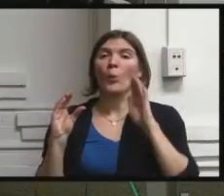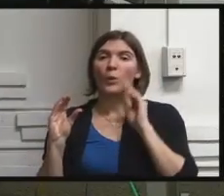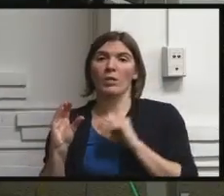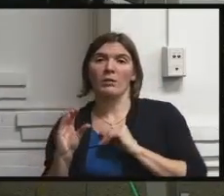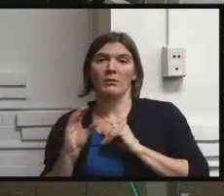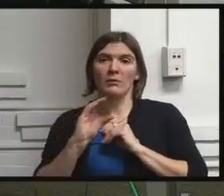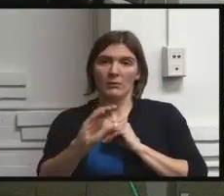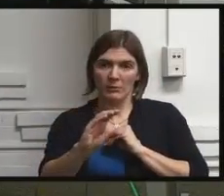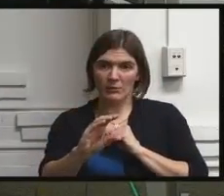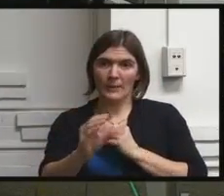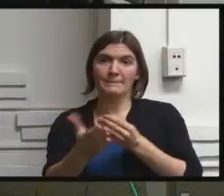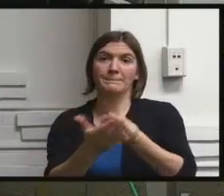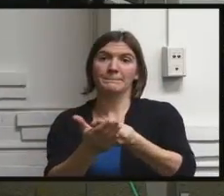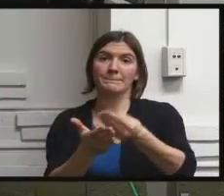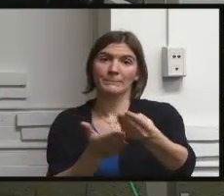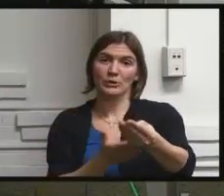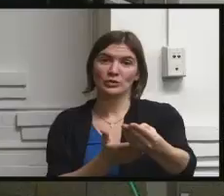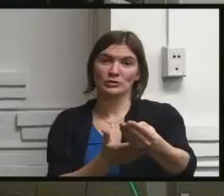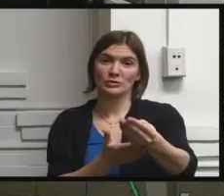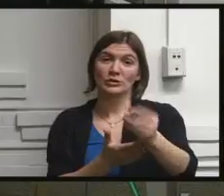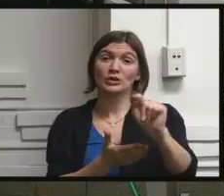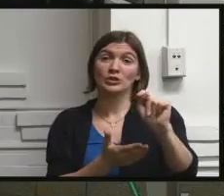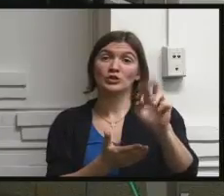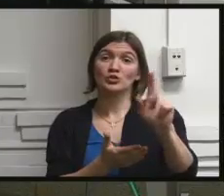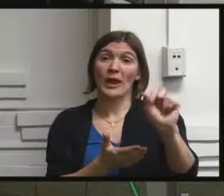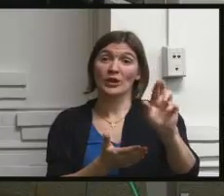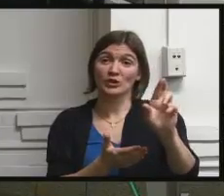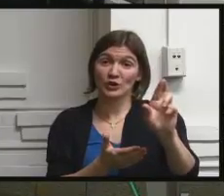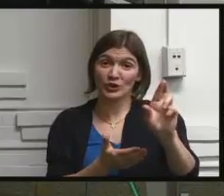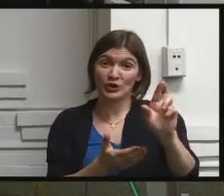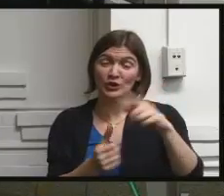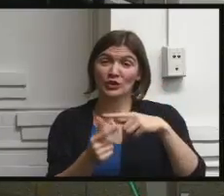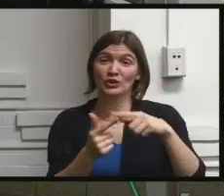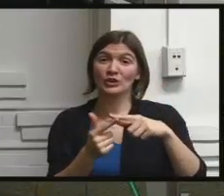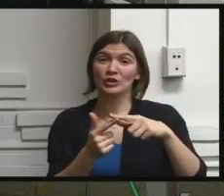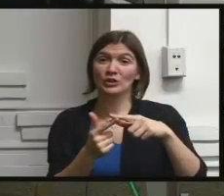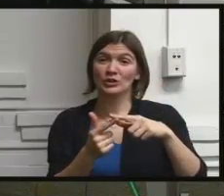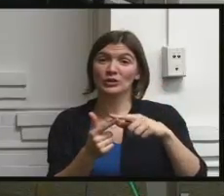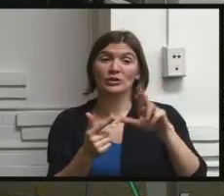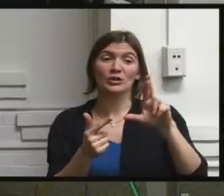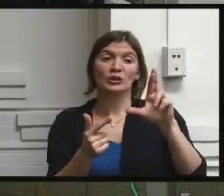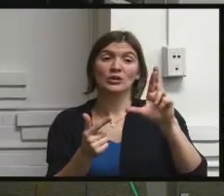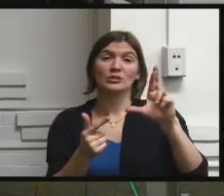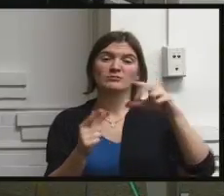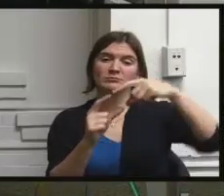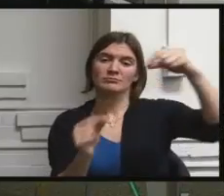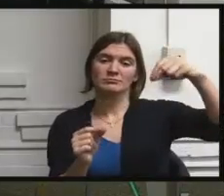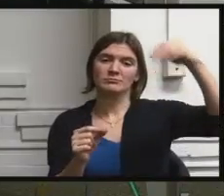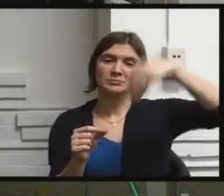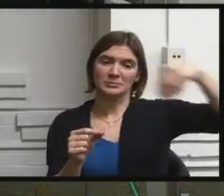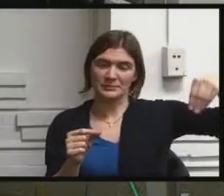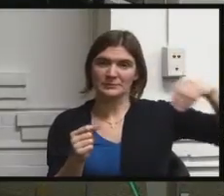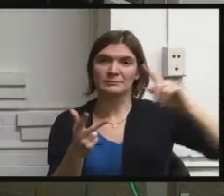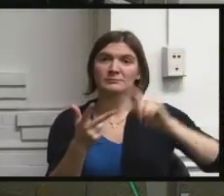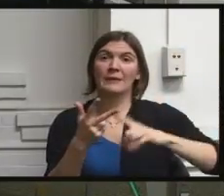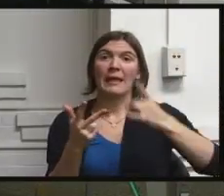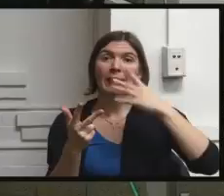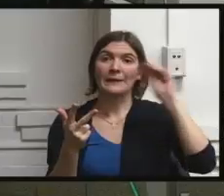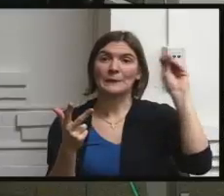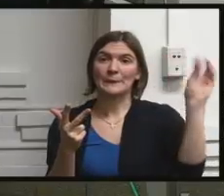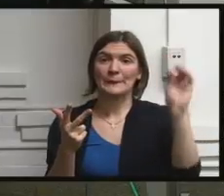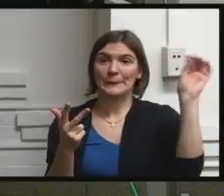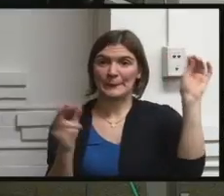the purchase of a tractor, rack cards, and illuminating and a light program down